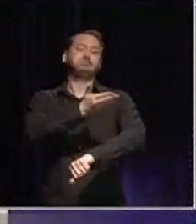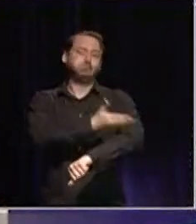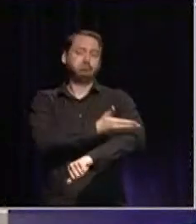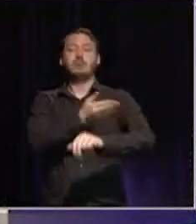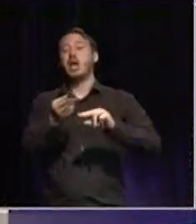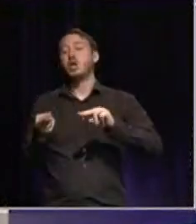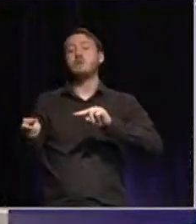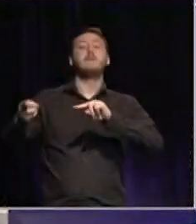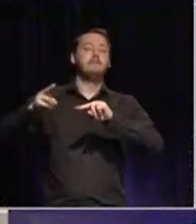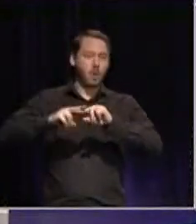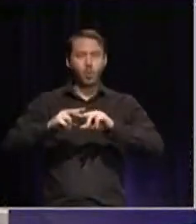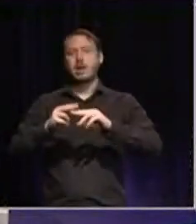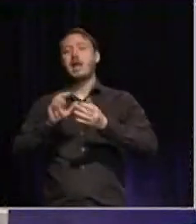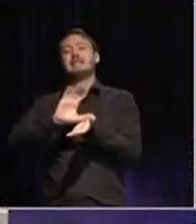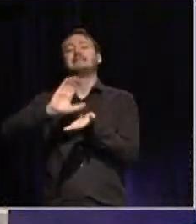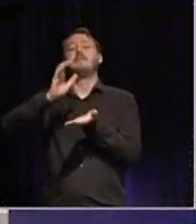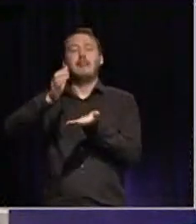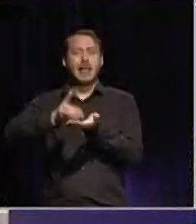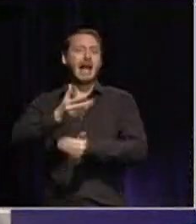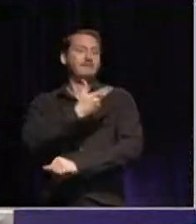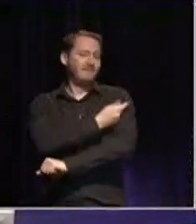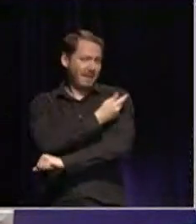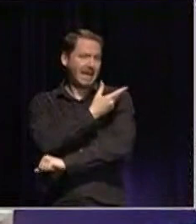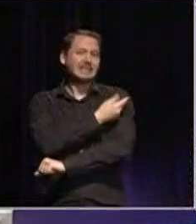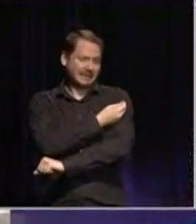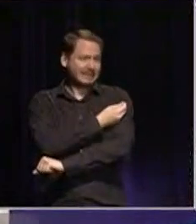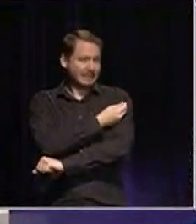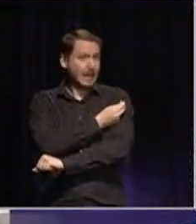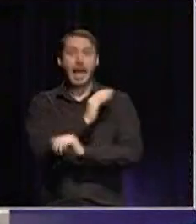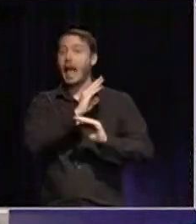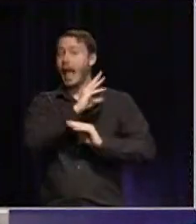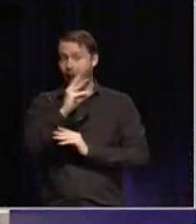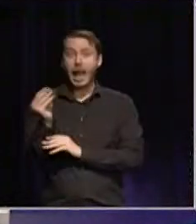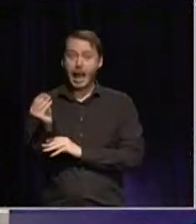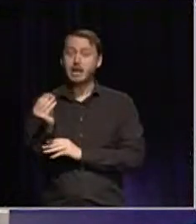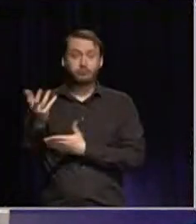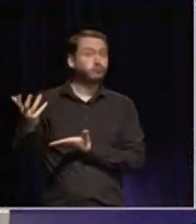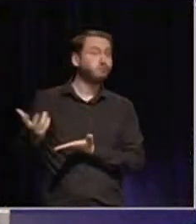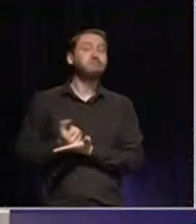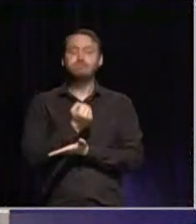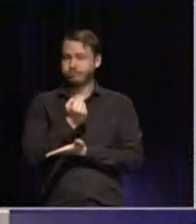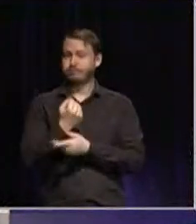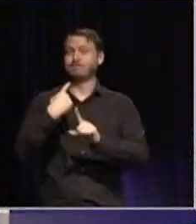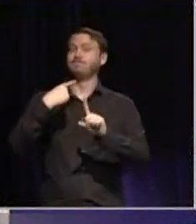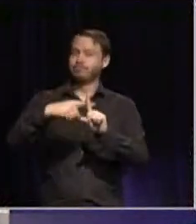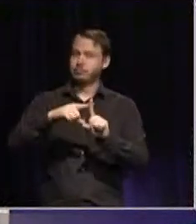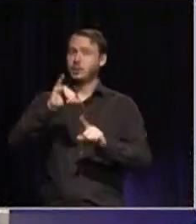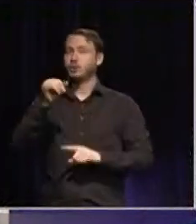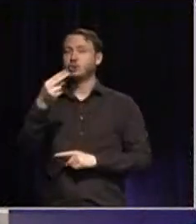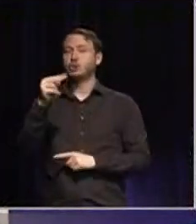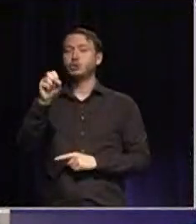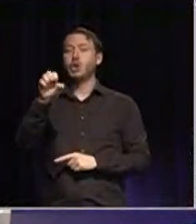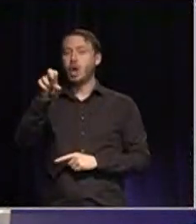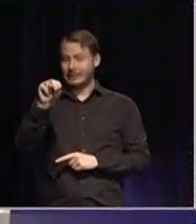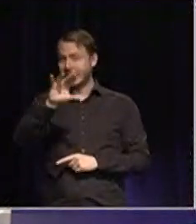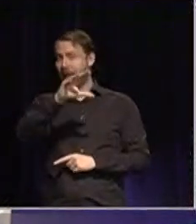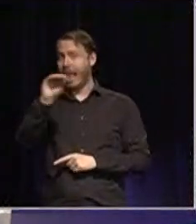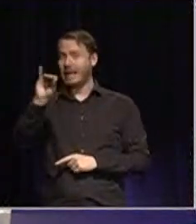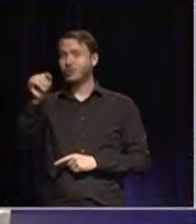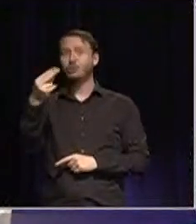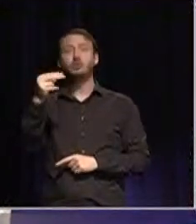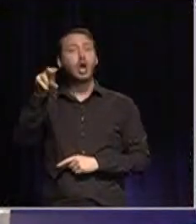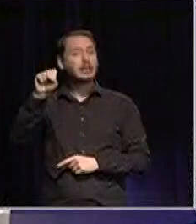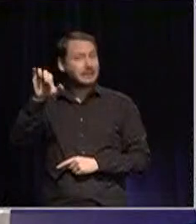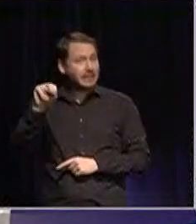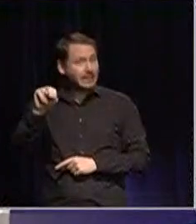increase our supply of vaccines. And obviously the big advantage of Johnson & Johnson is the fact that you can only